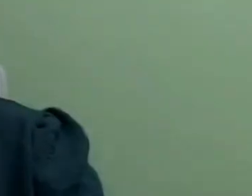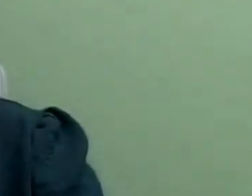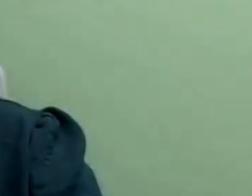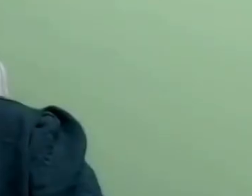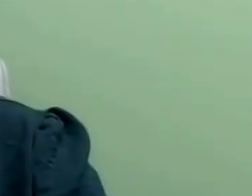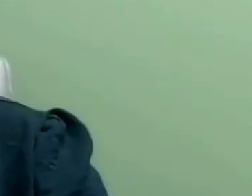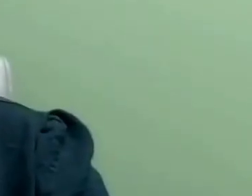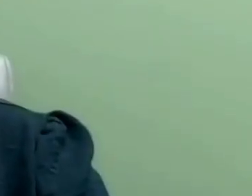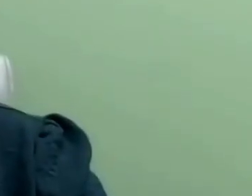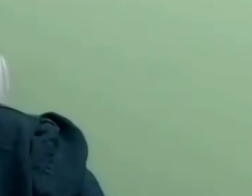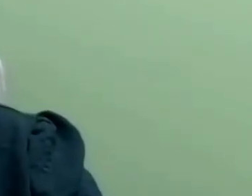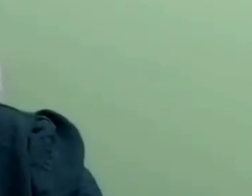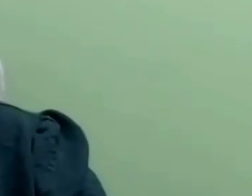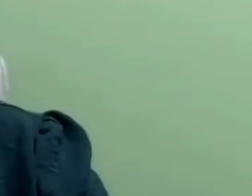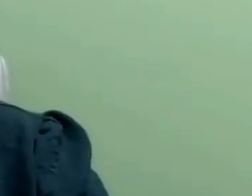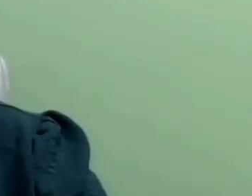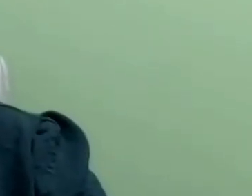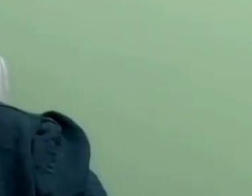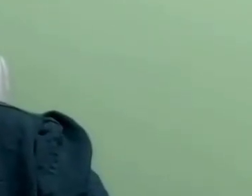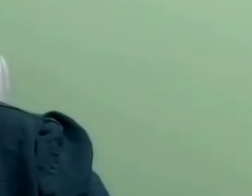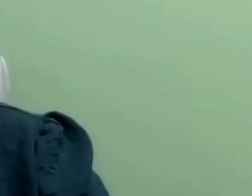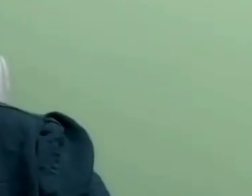Okay.